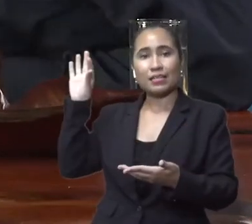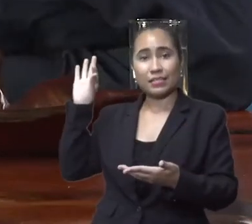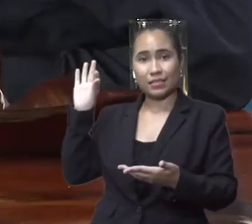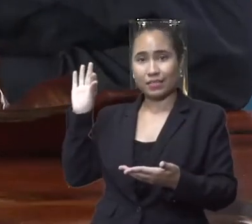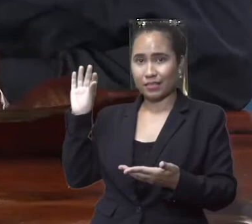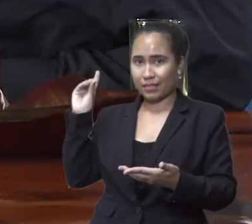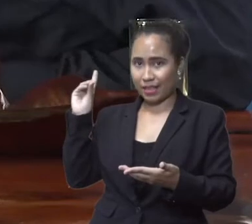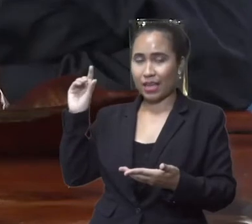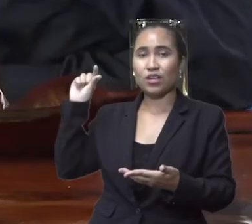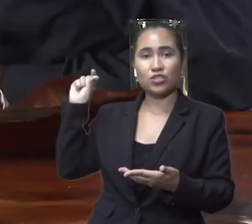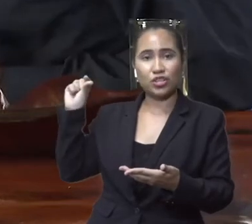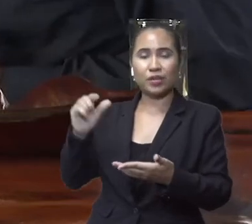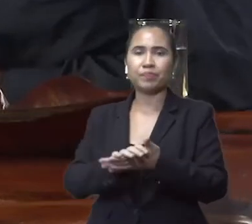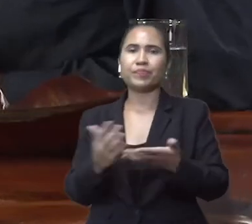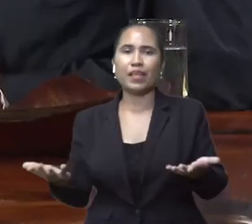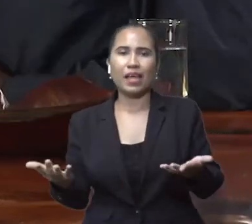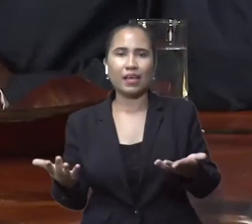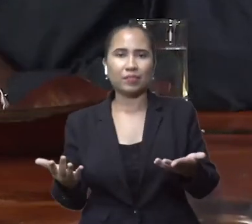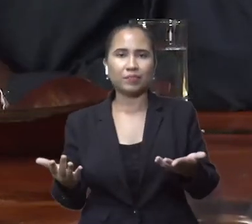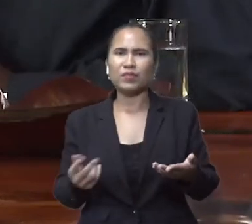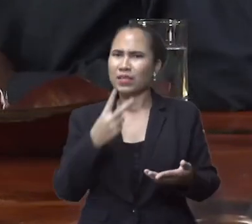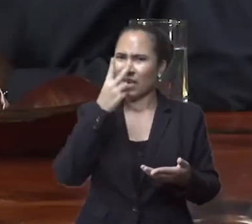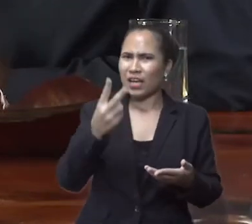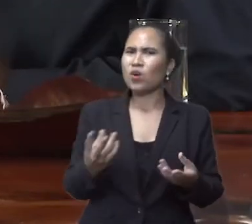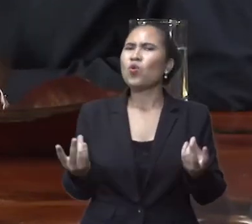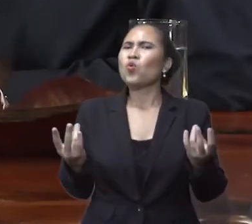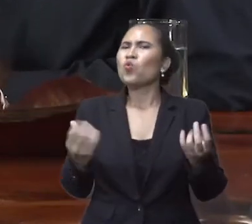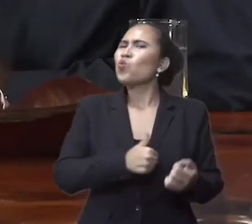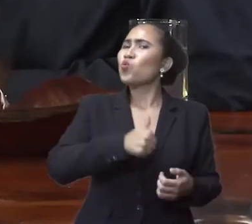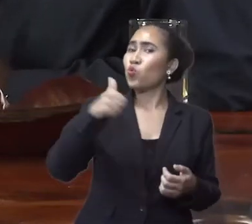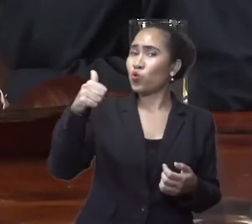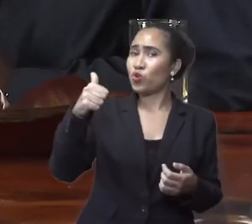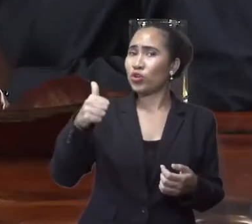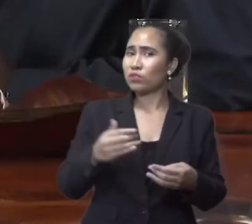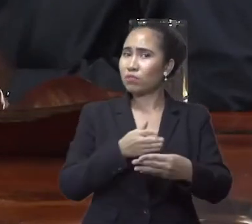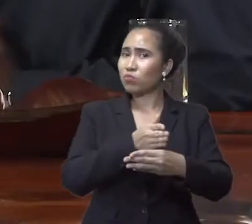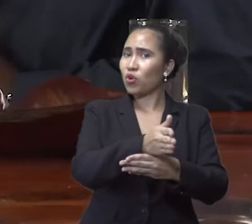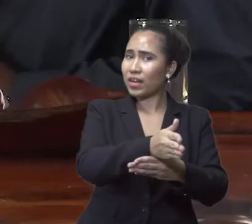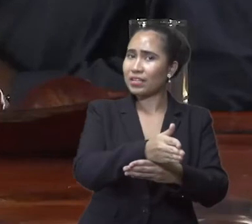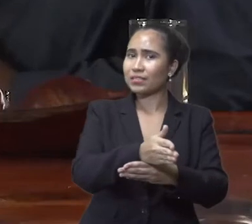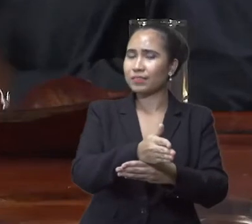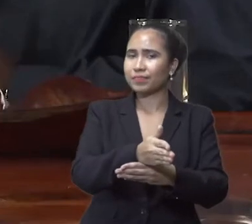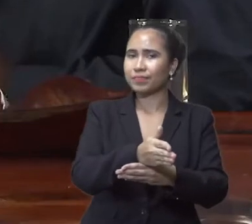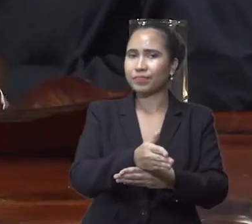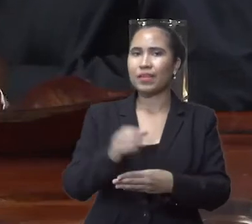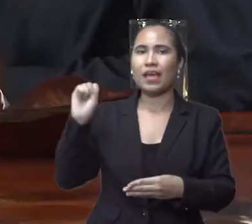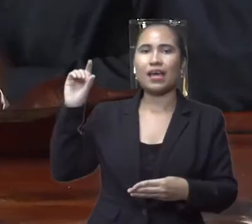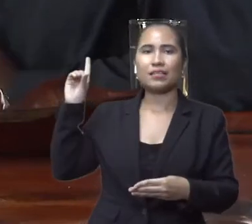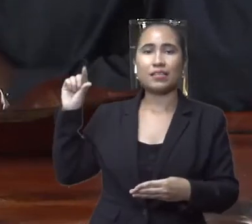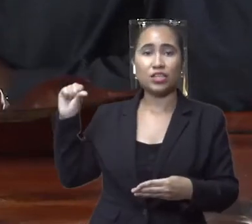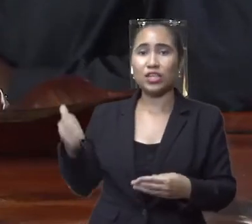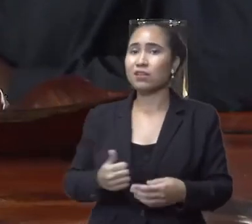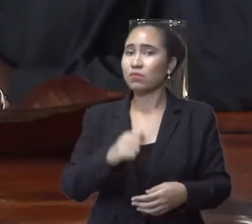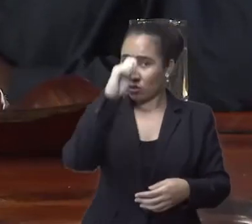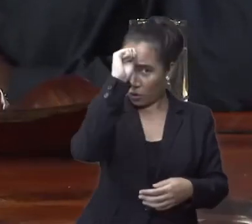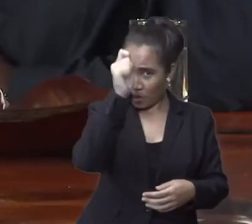a country or a member state can decide on its own to see how well it's doing in terms of its progress towards the SDGs. And we want to commend